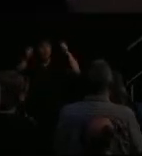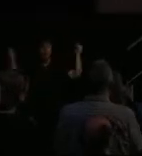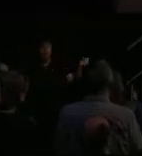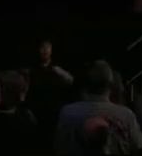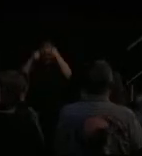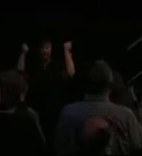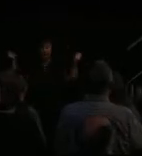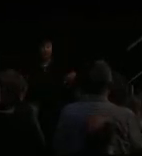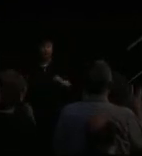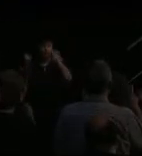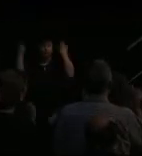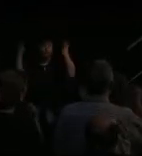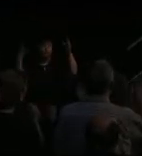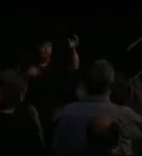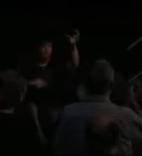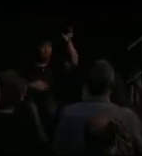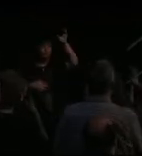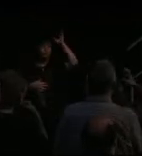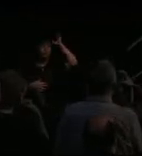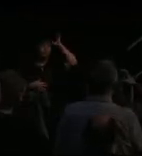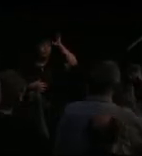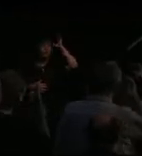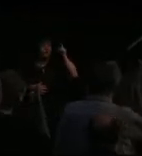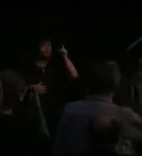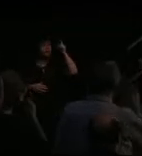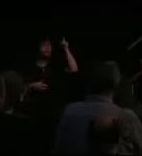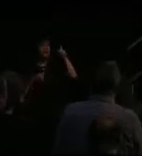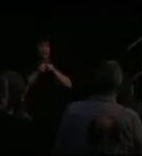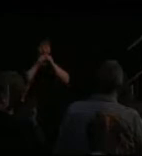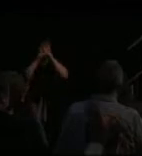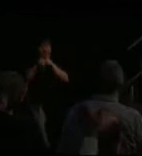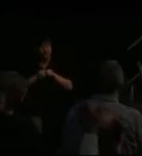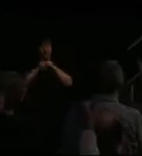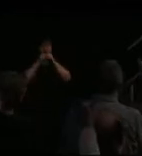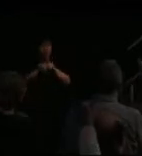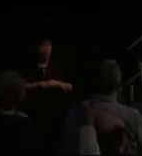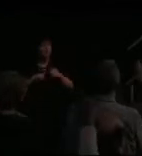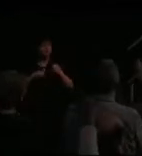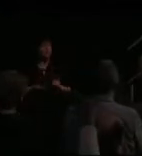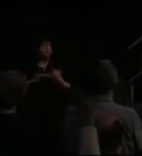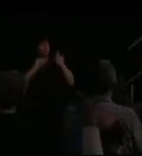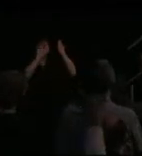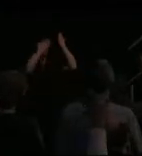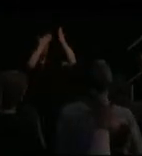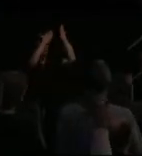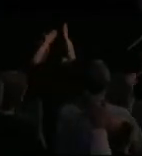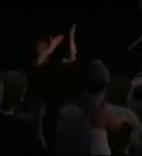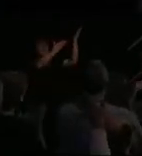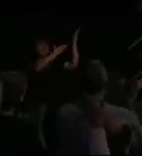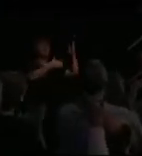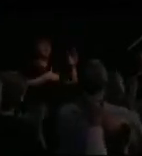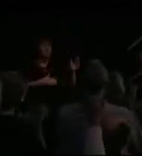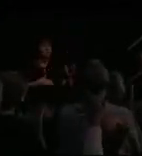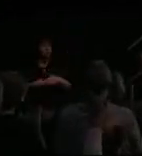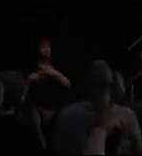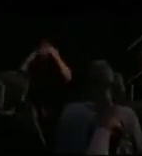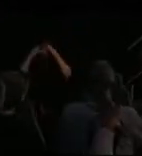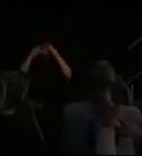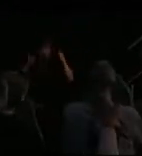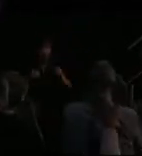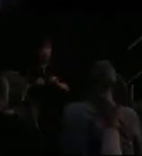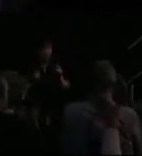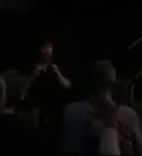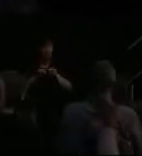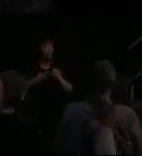sing hallelujah to the King. He is worthy to receive all